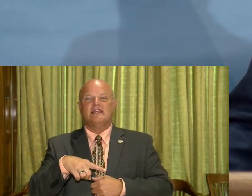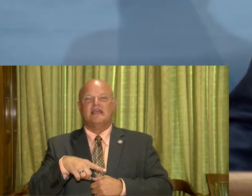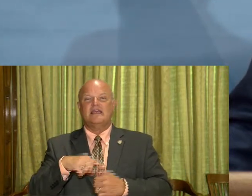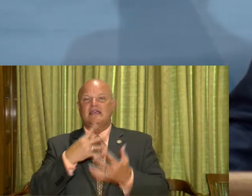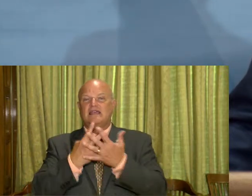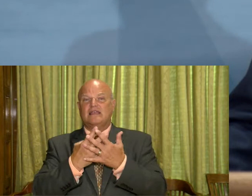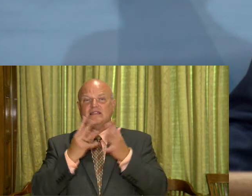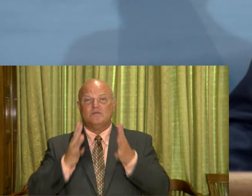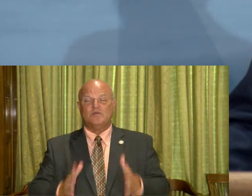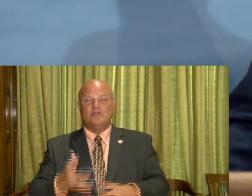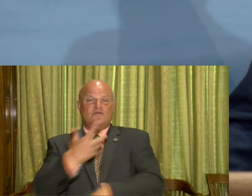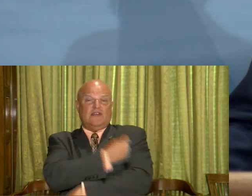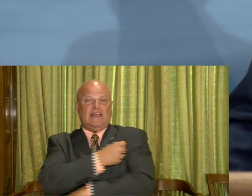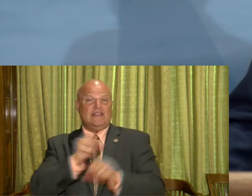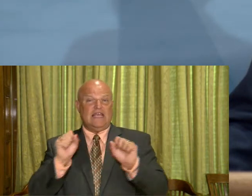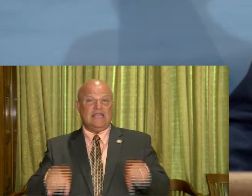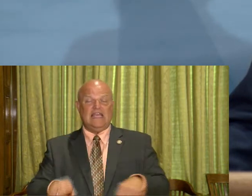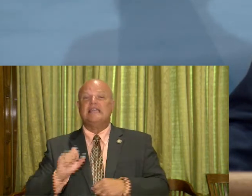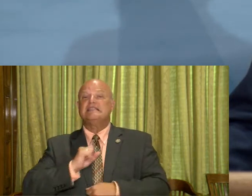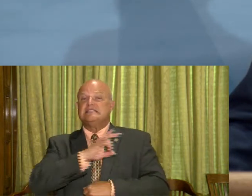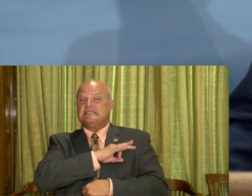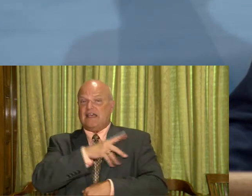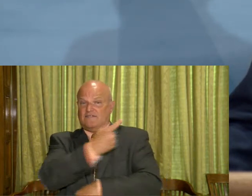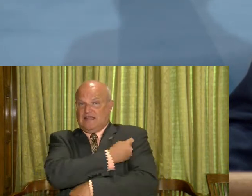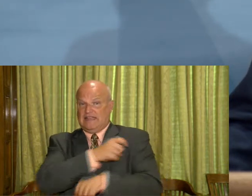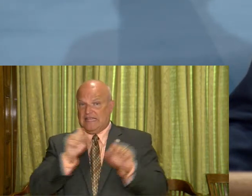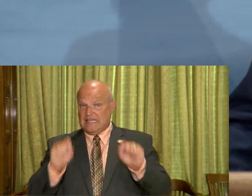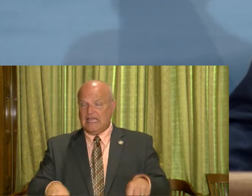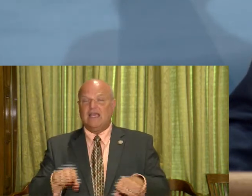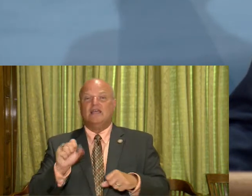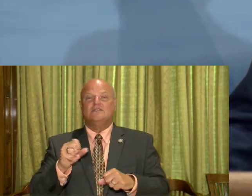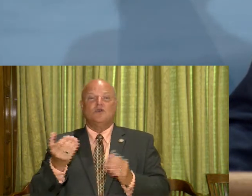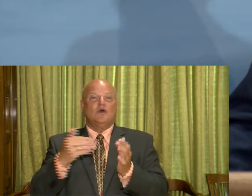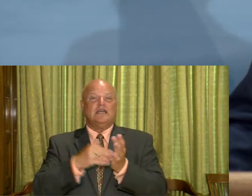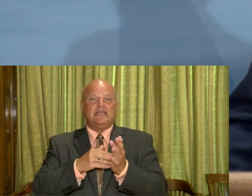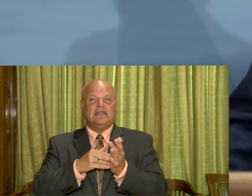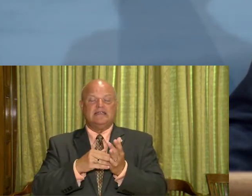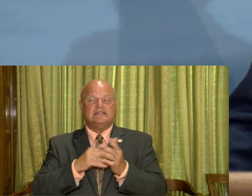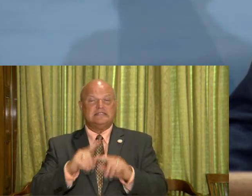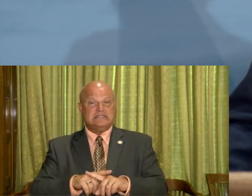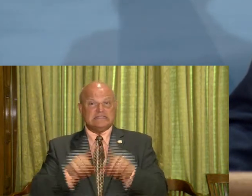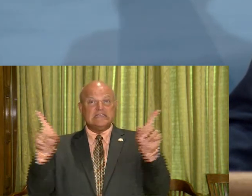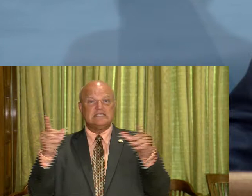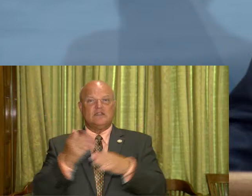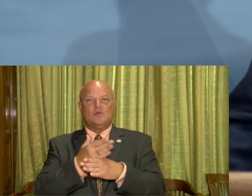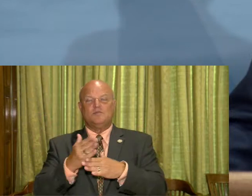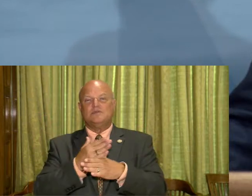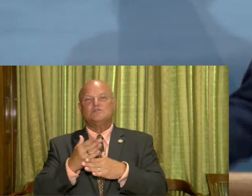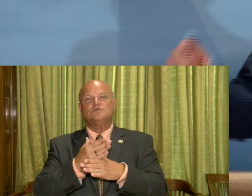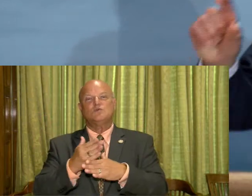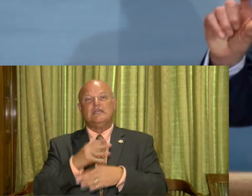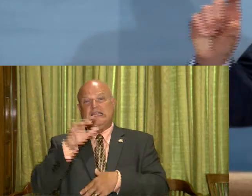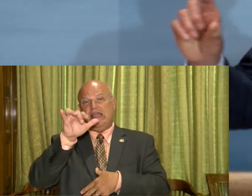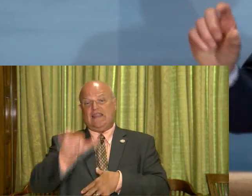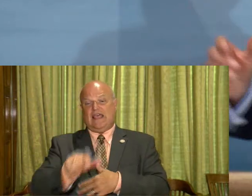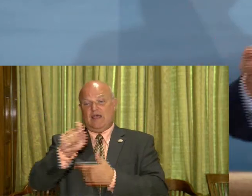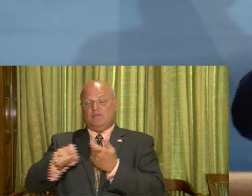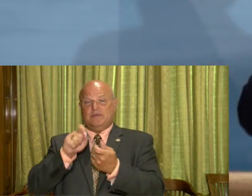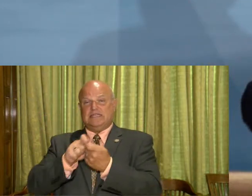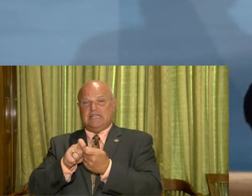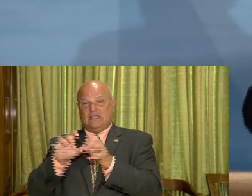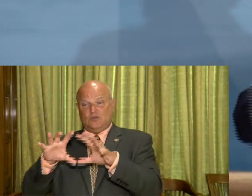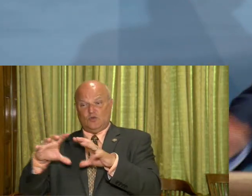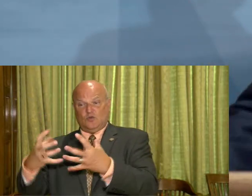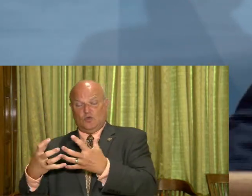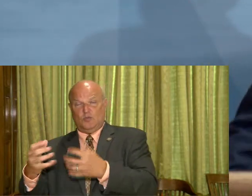Inmates can be vaccinated, the staff can be vaccinated, and so, again, there's a distinction between that particular